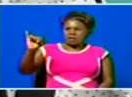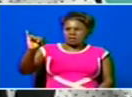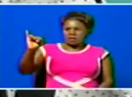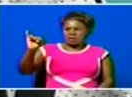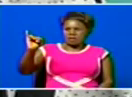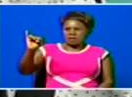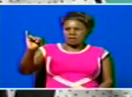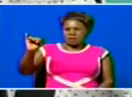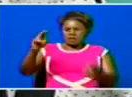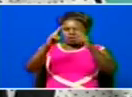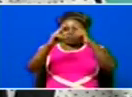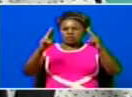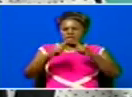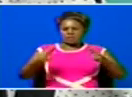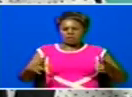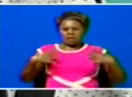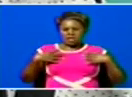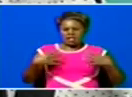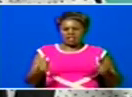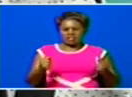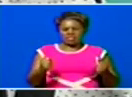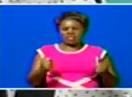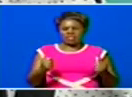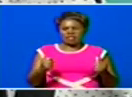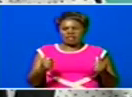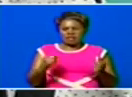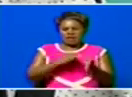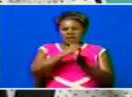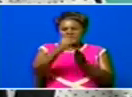Under the Universal Health Care Card ya bwanangu.